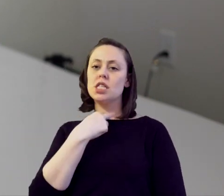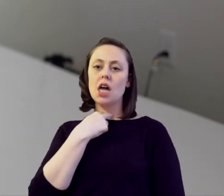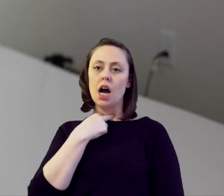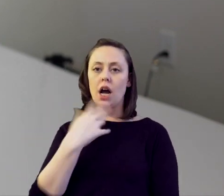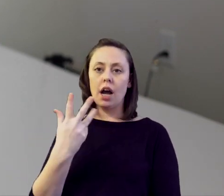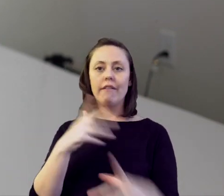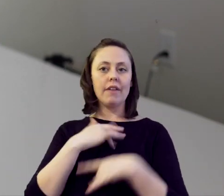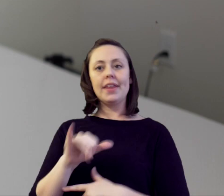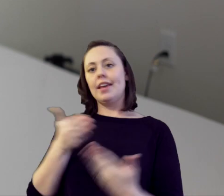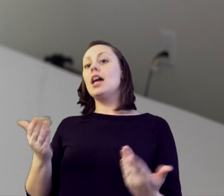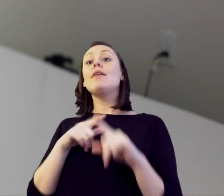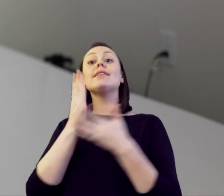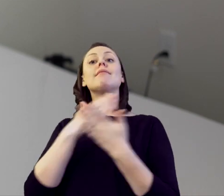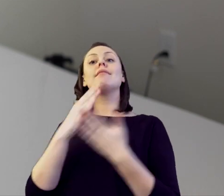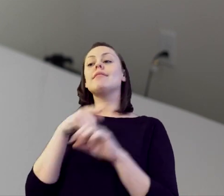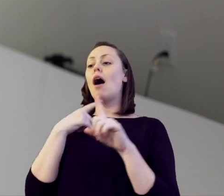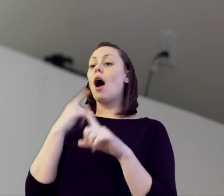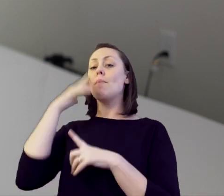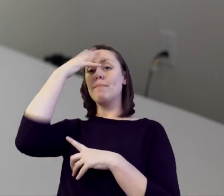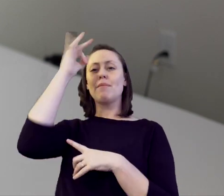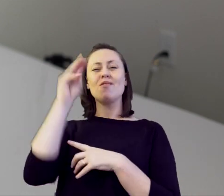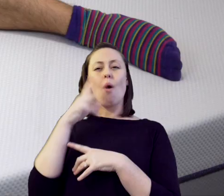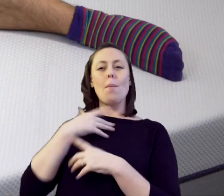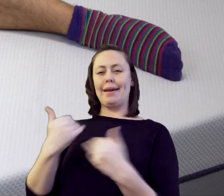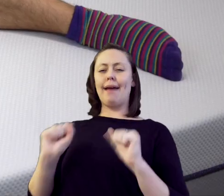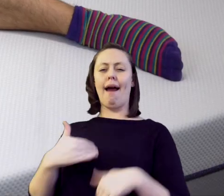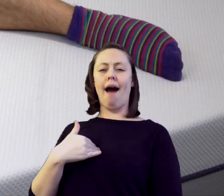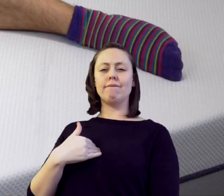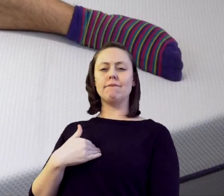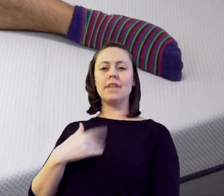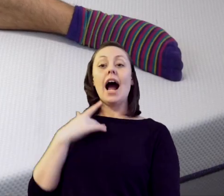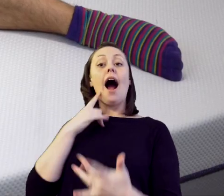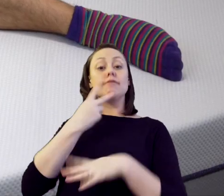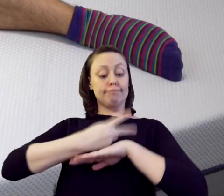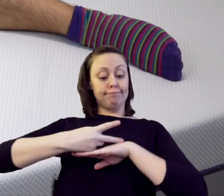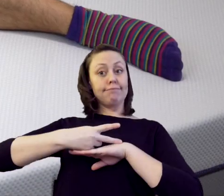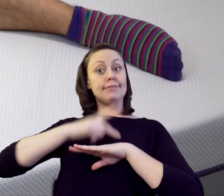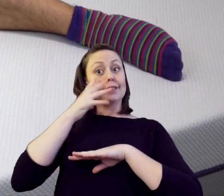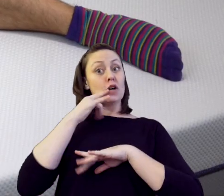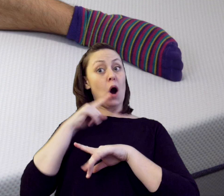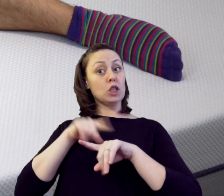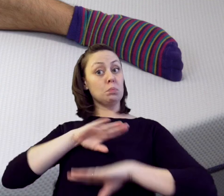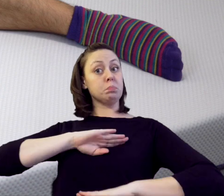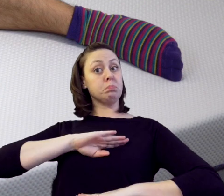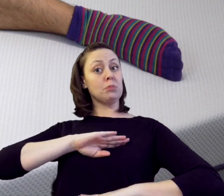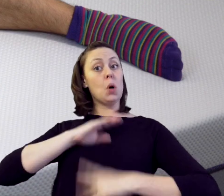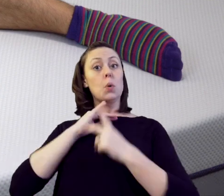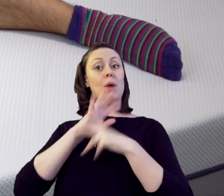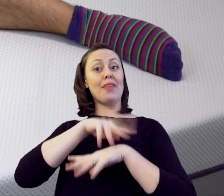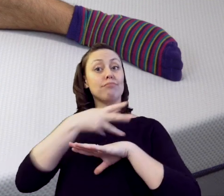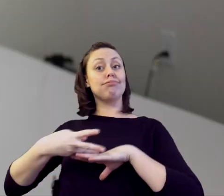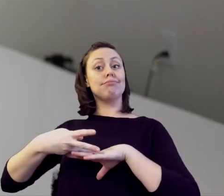here that some memory foam mattresses can have. Side sleepers will also be pleased with Purple's